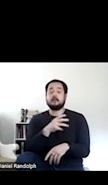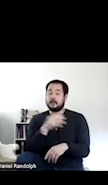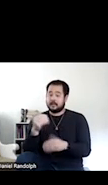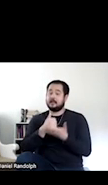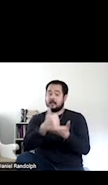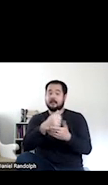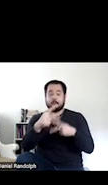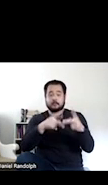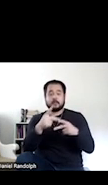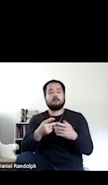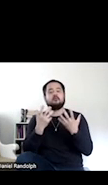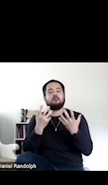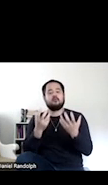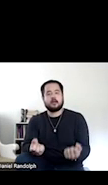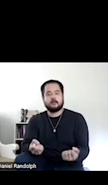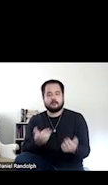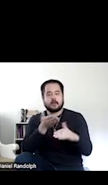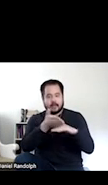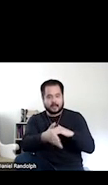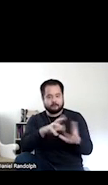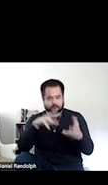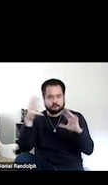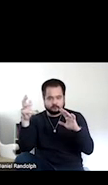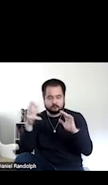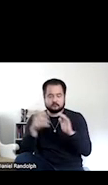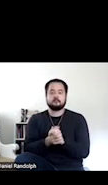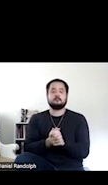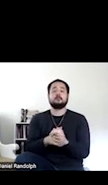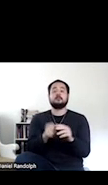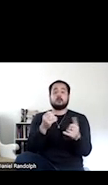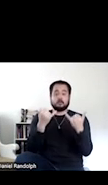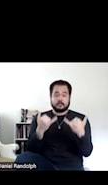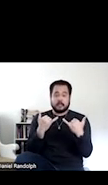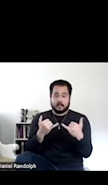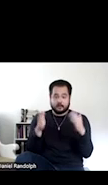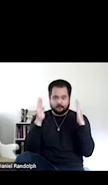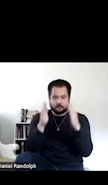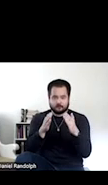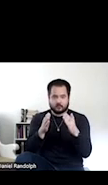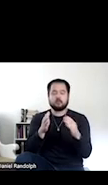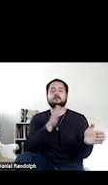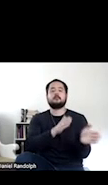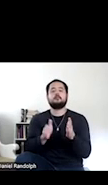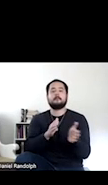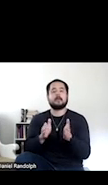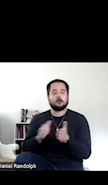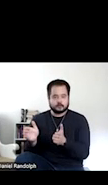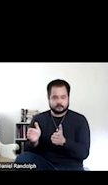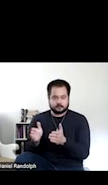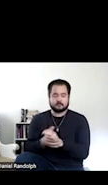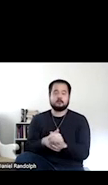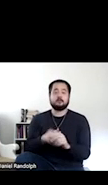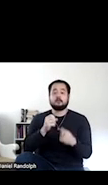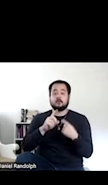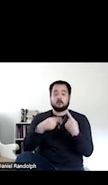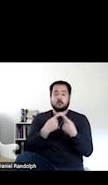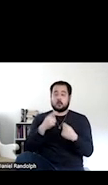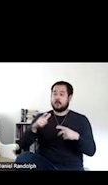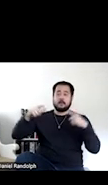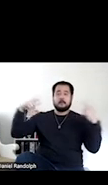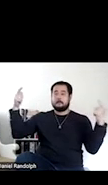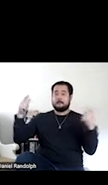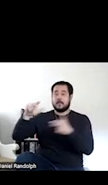recovery. Today, I wanted to focus in on the preparedness piece of what we do. So when we're not responding to those large